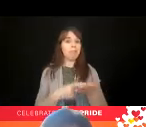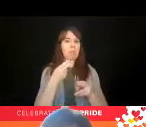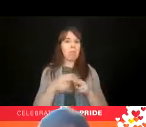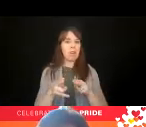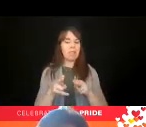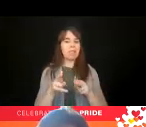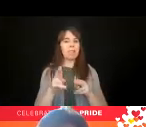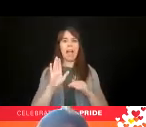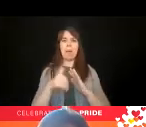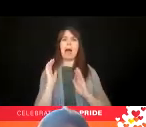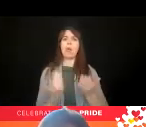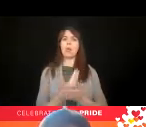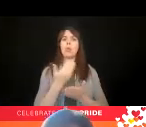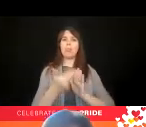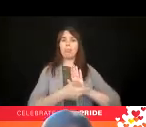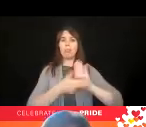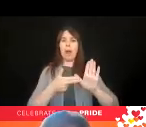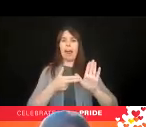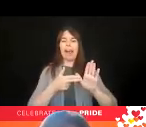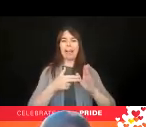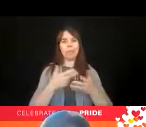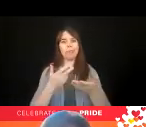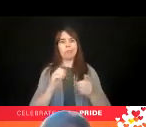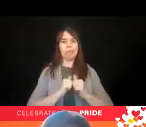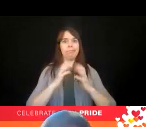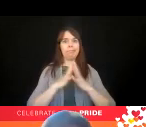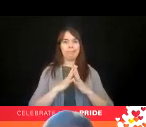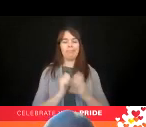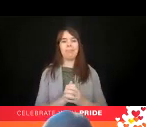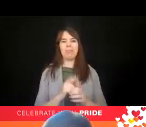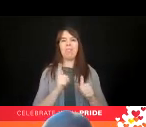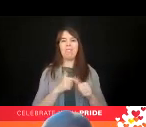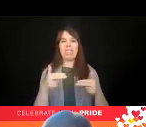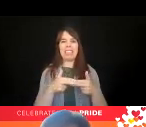about our brand architecture realignment. So if we could go to the first slide.